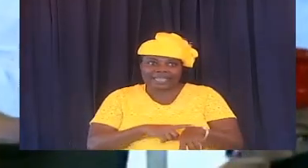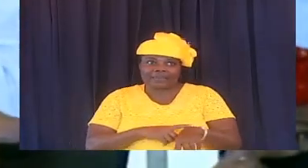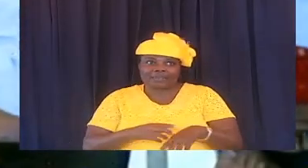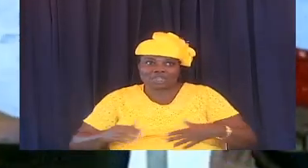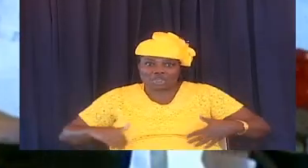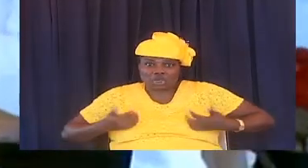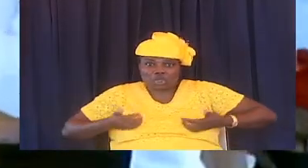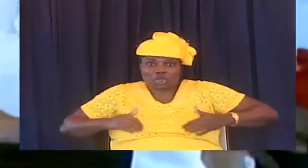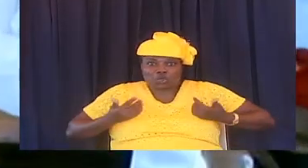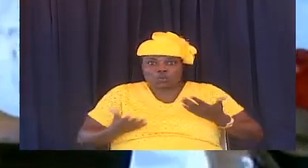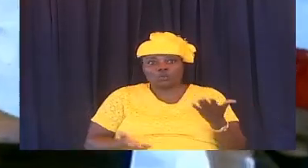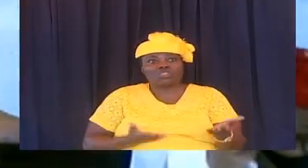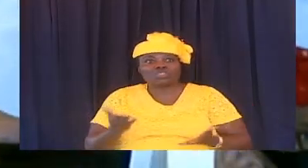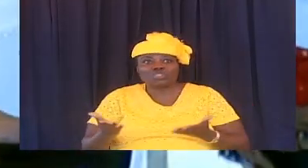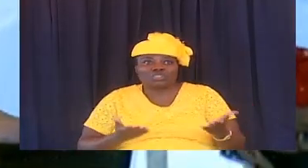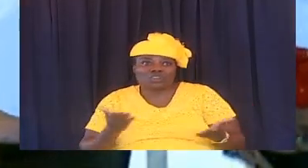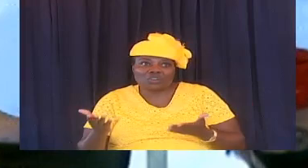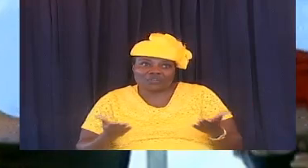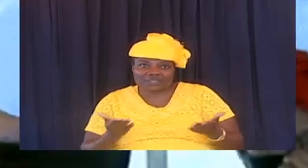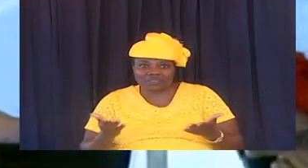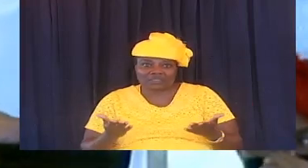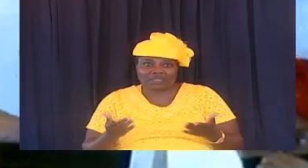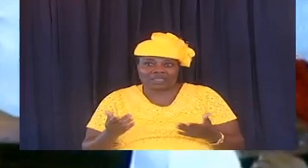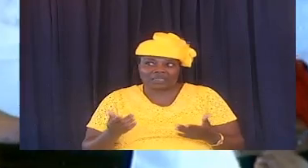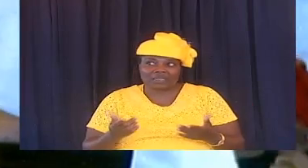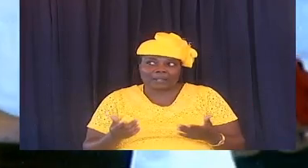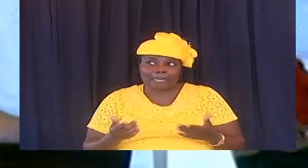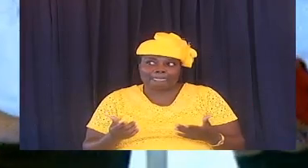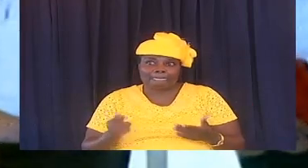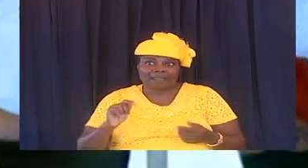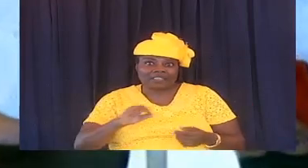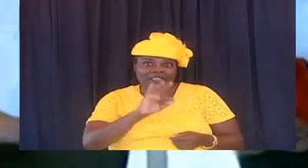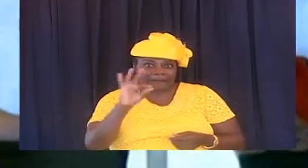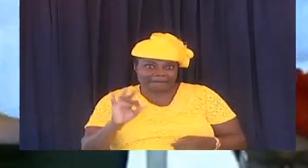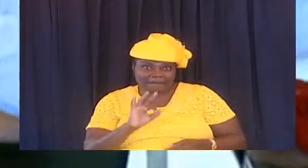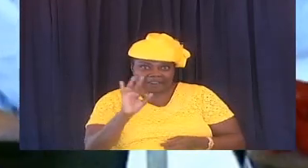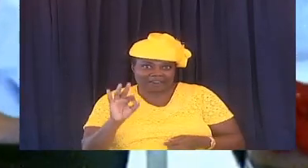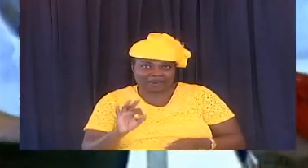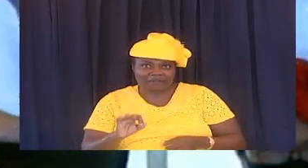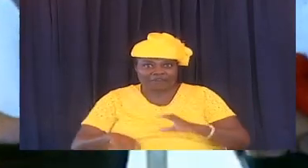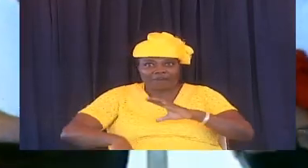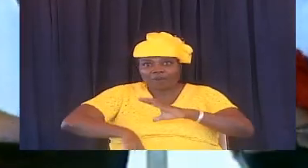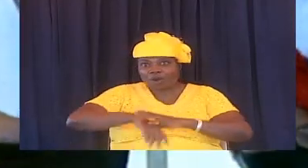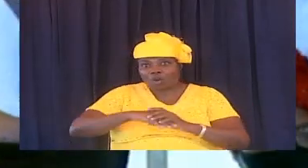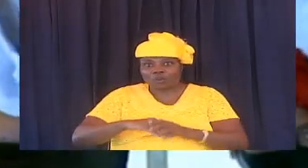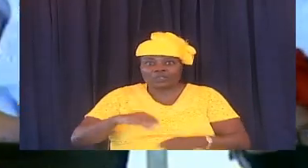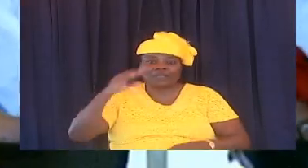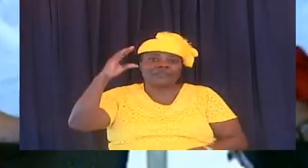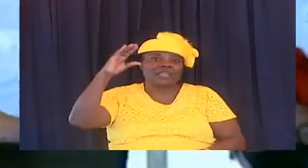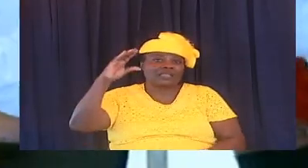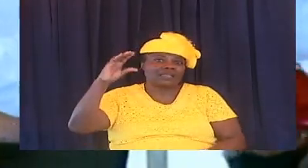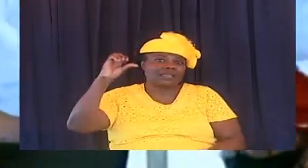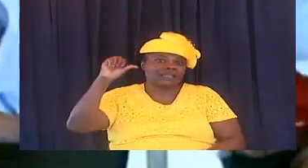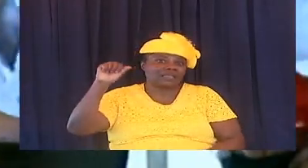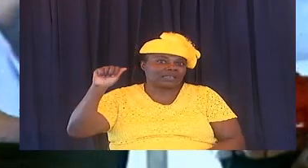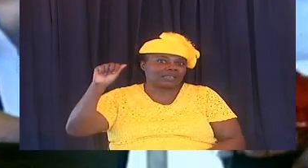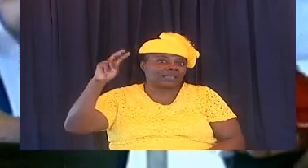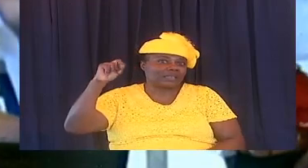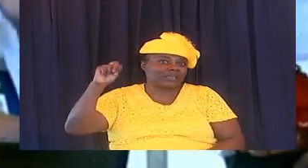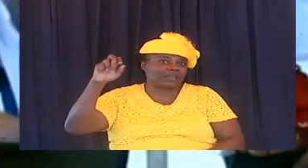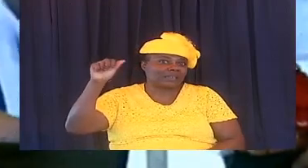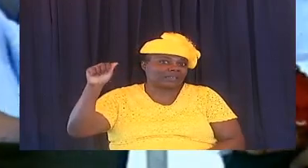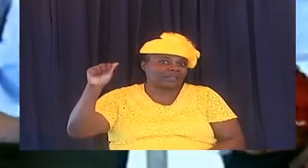where Elder Lincoln Bryan from out of Canada, via Zoom, we were together, and